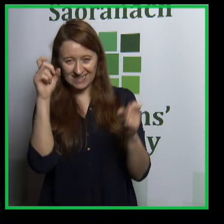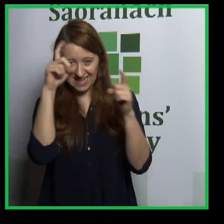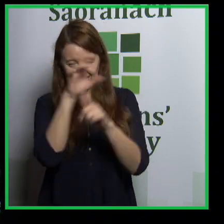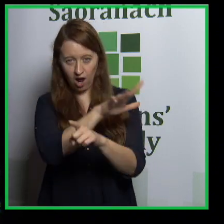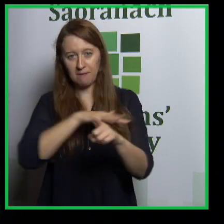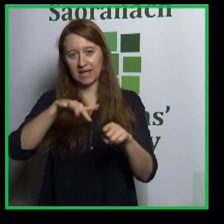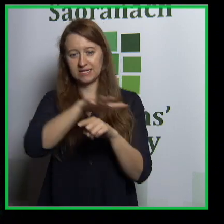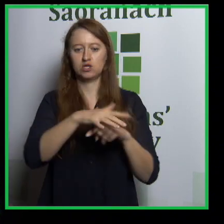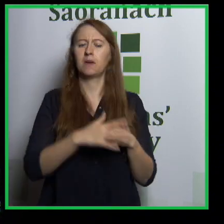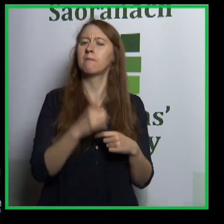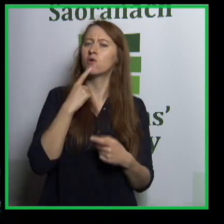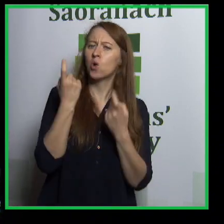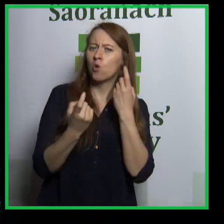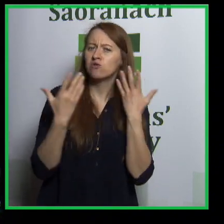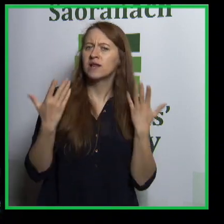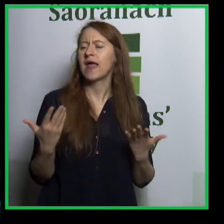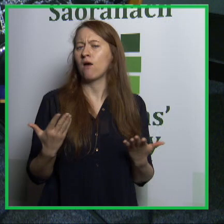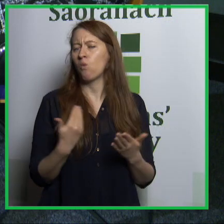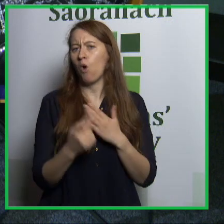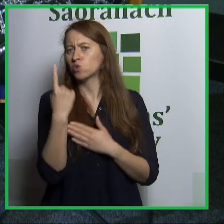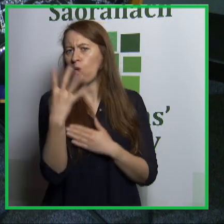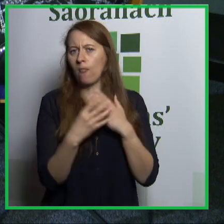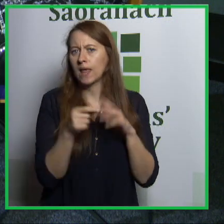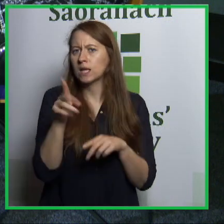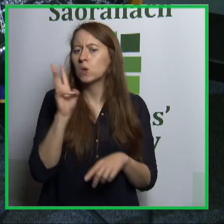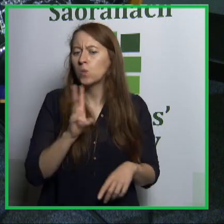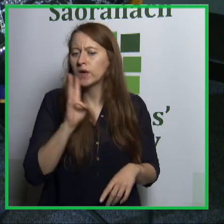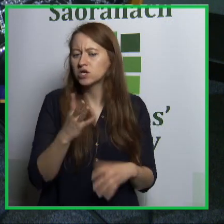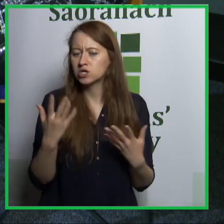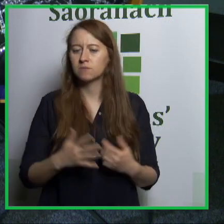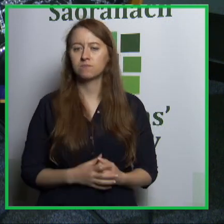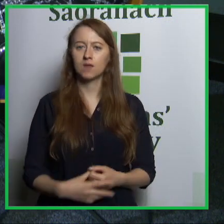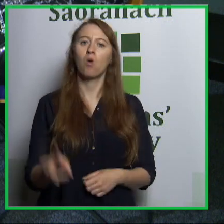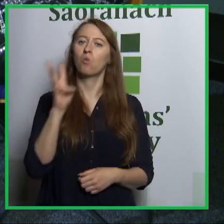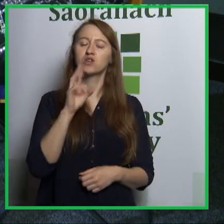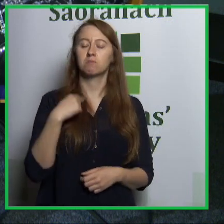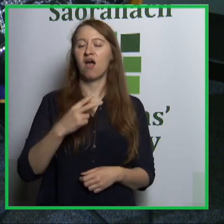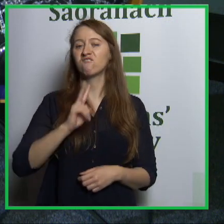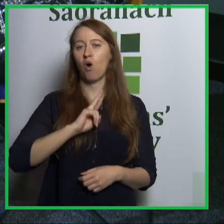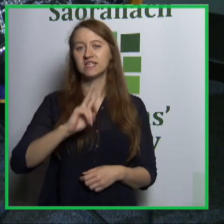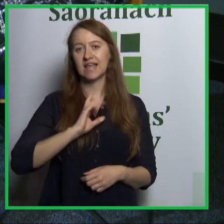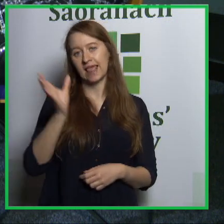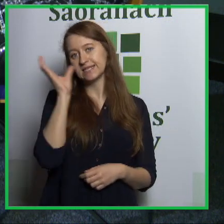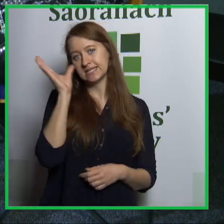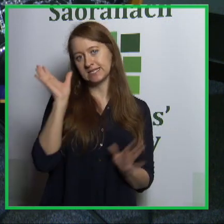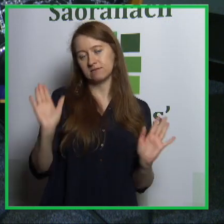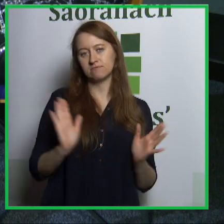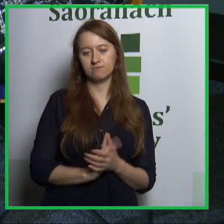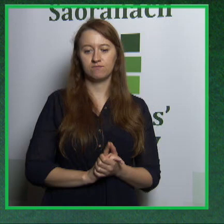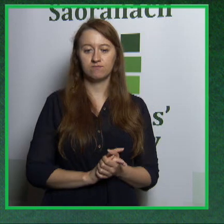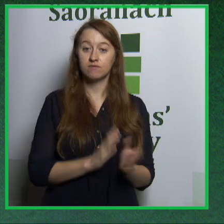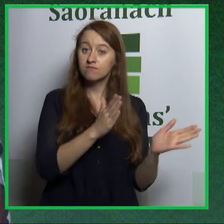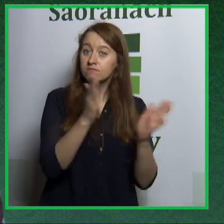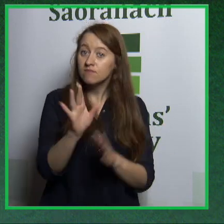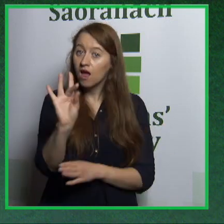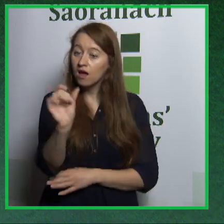huge difference to you when you were younger? My voice to be heard. My voice to be heard. For you, Carl? I suppose for me, where